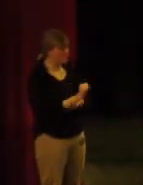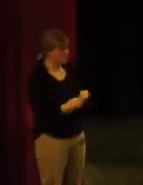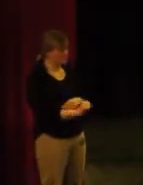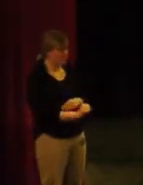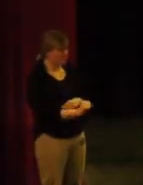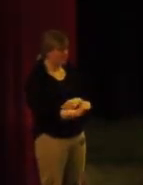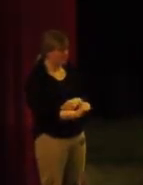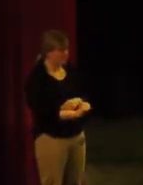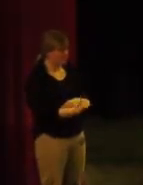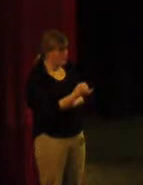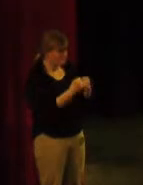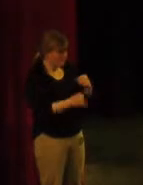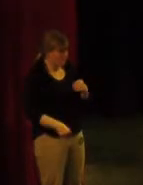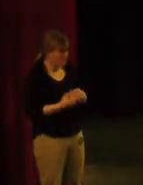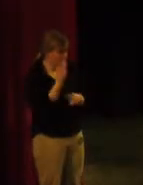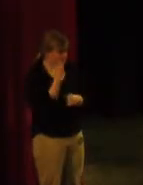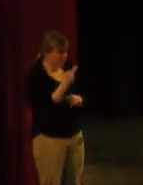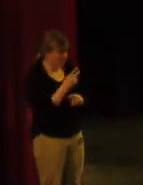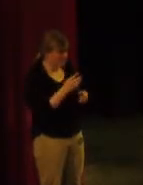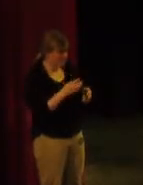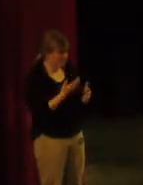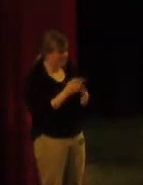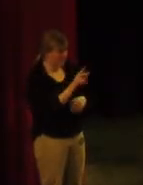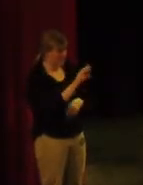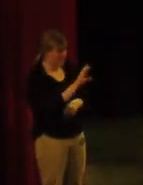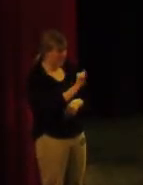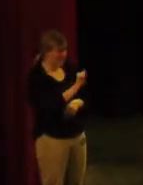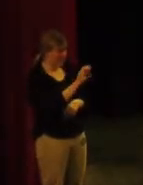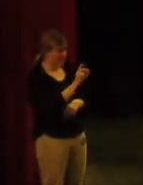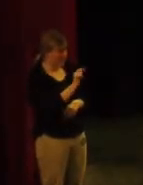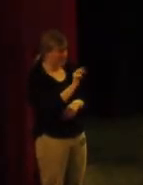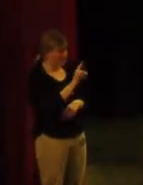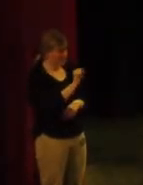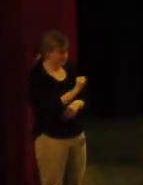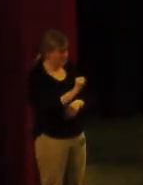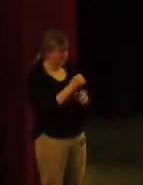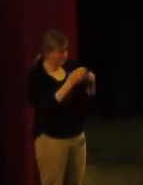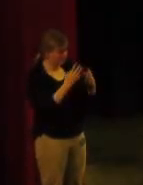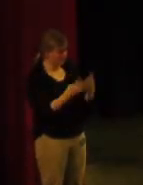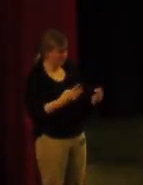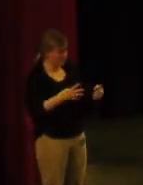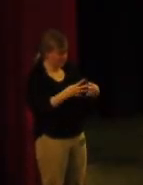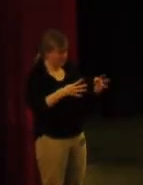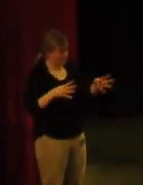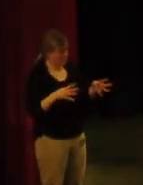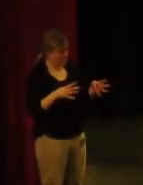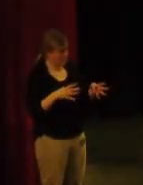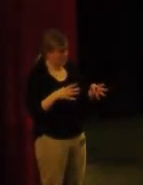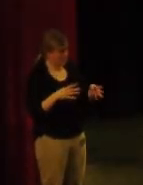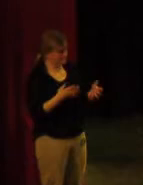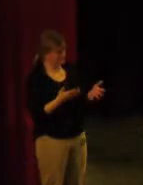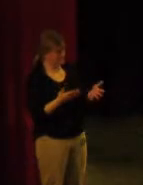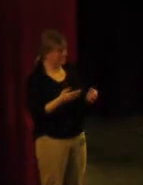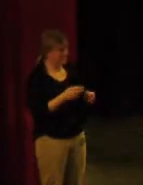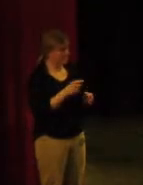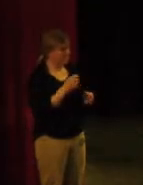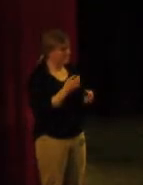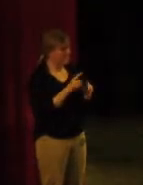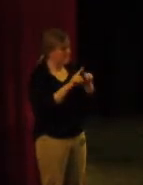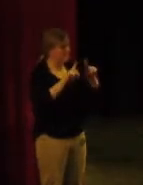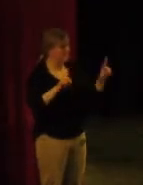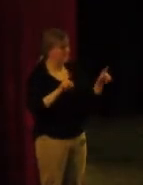have fences and cactuses to greet people when they come from there. It's a big difference in how we've treated, how we've looked on